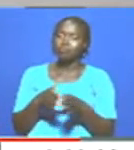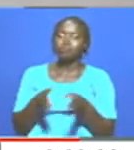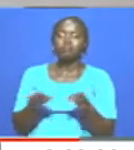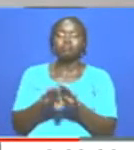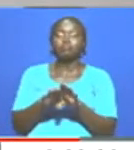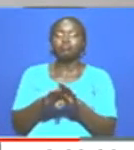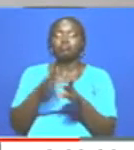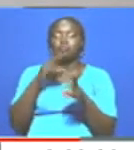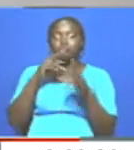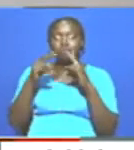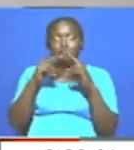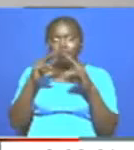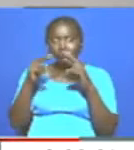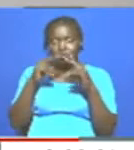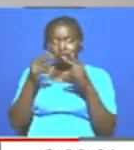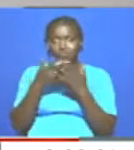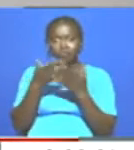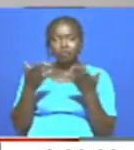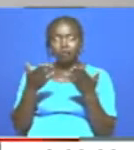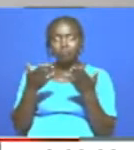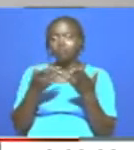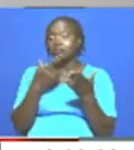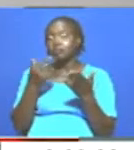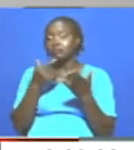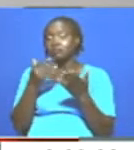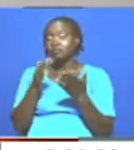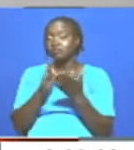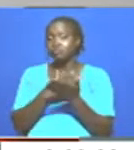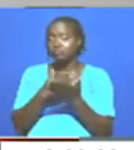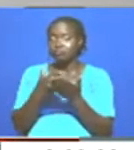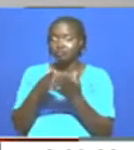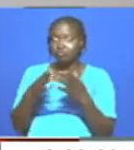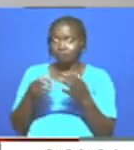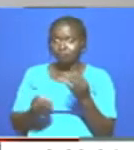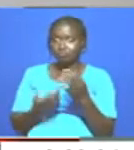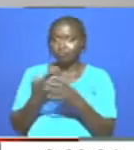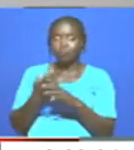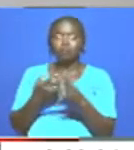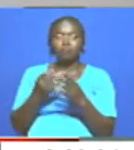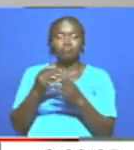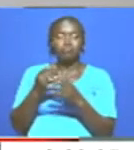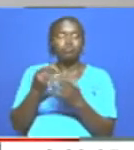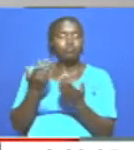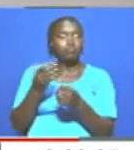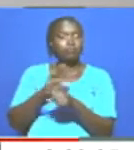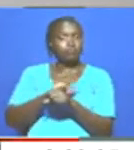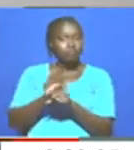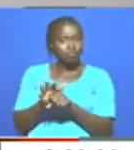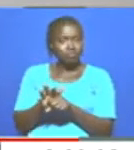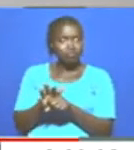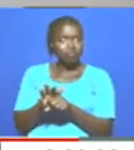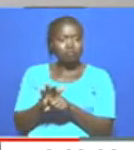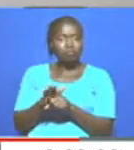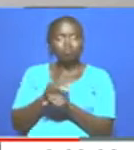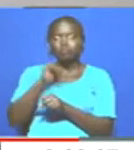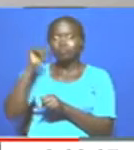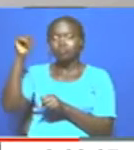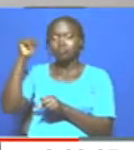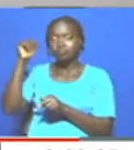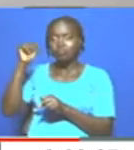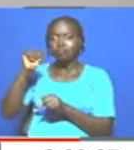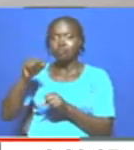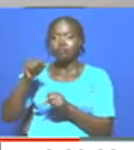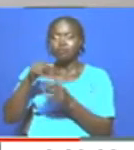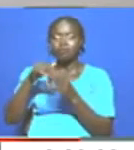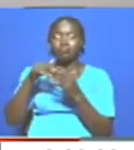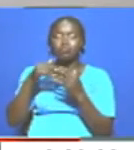hotels. Industry players say the sector is recovering from the pandemic, though the tense global politics are likely to stagger its